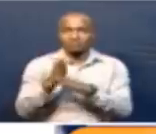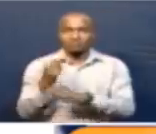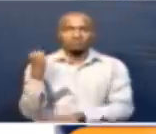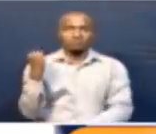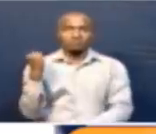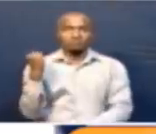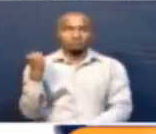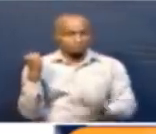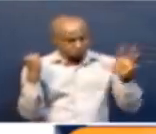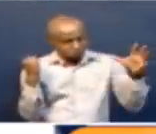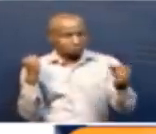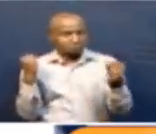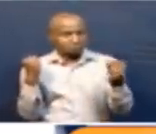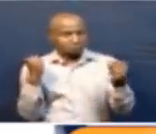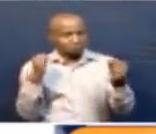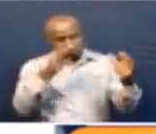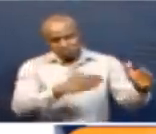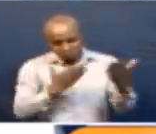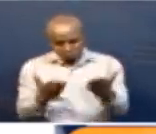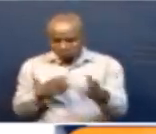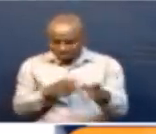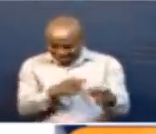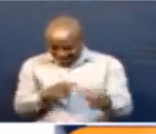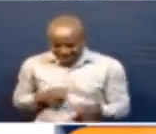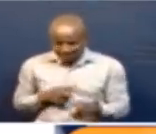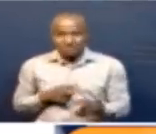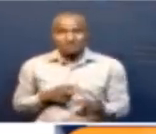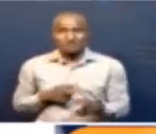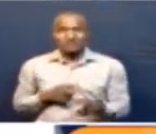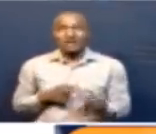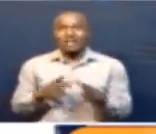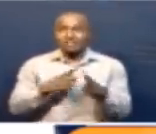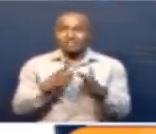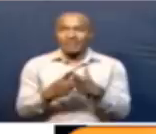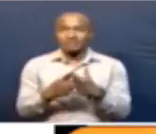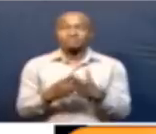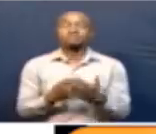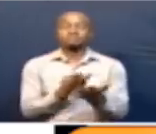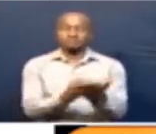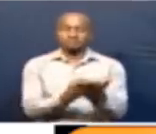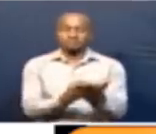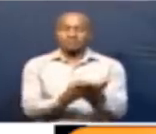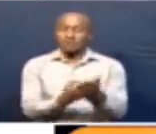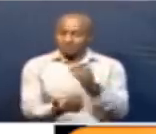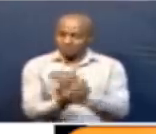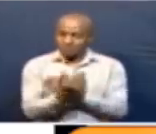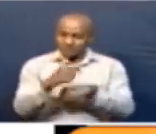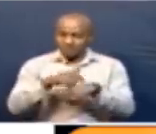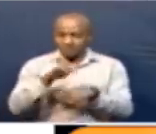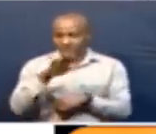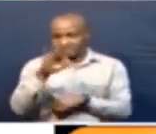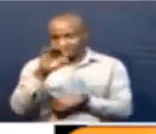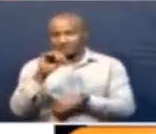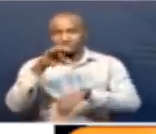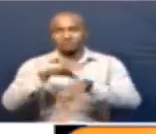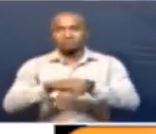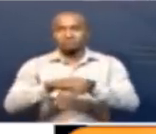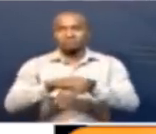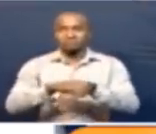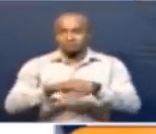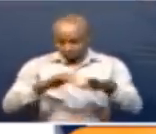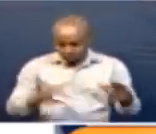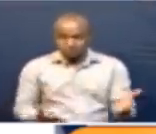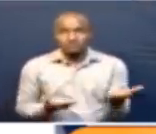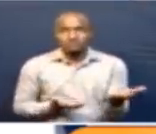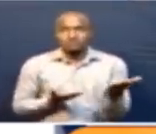attacked her and raped her, and she was only discovered in the morning at around 5 or 5:30. She was taken to